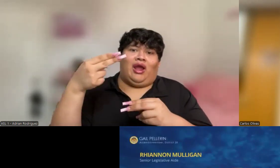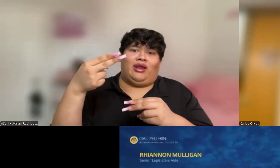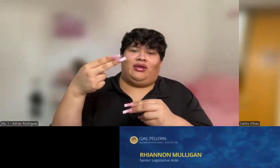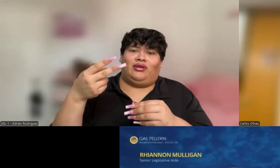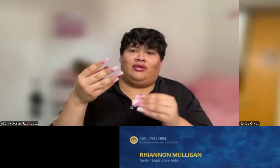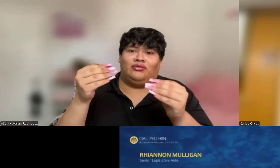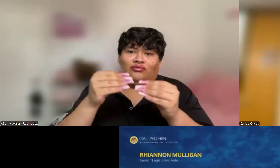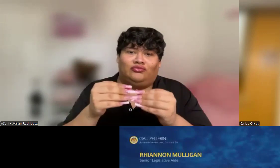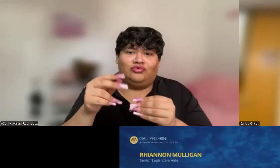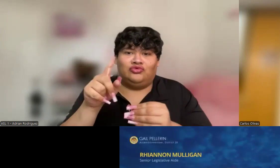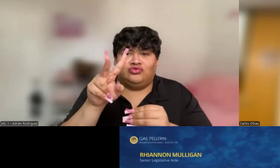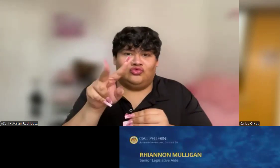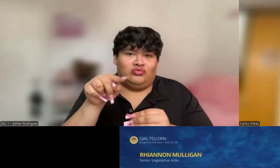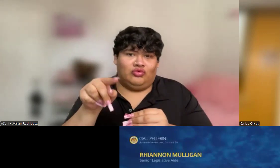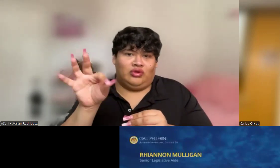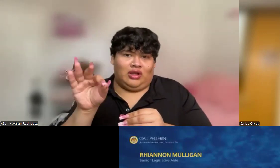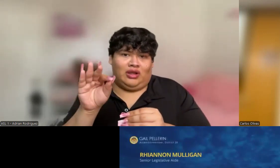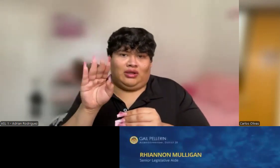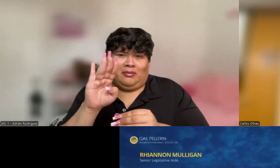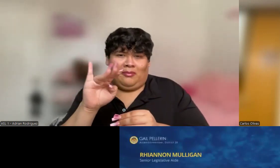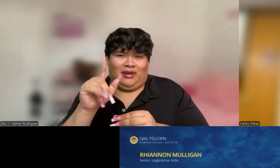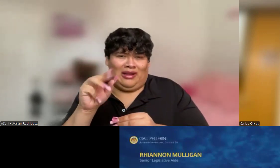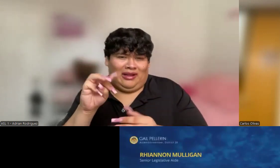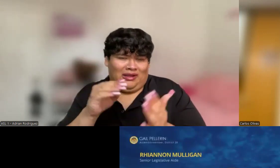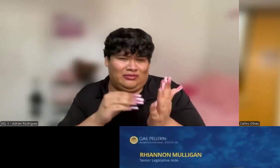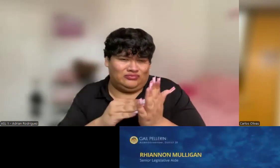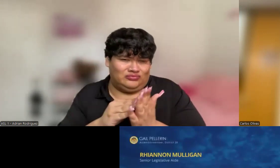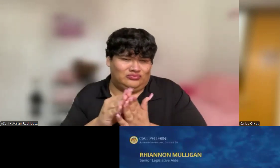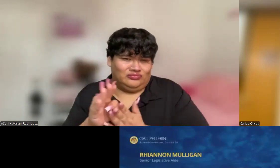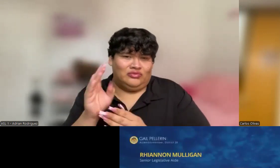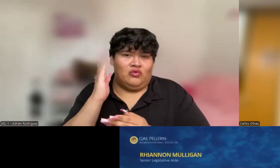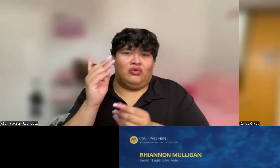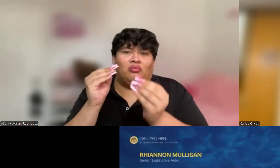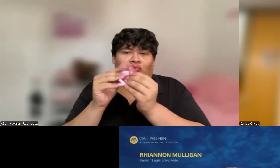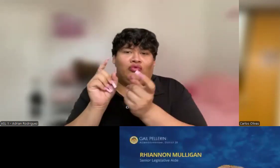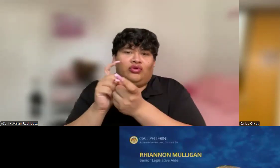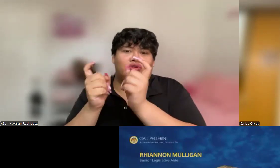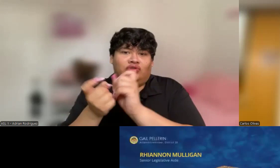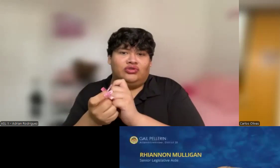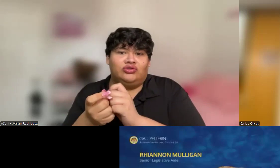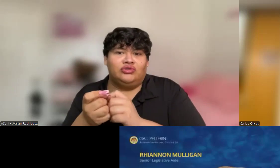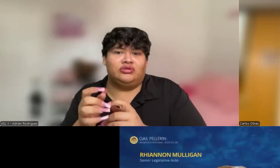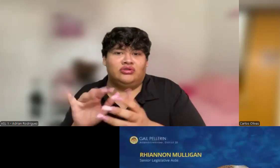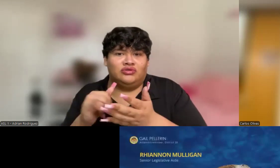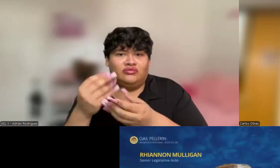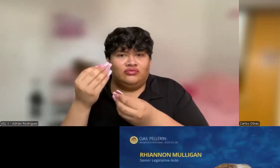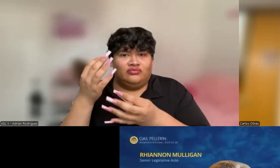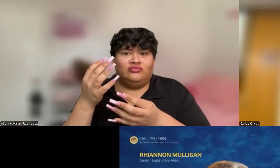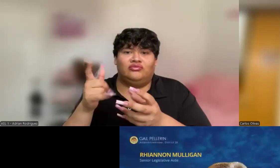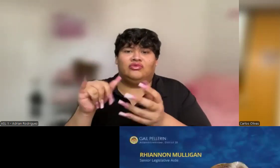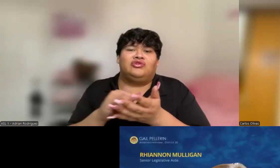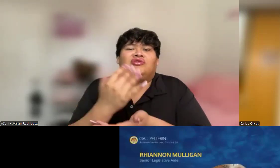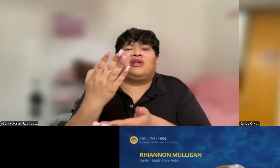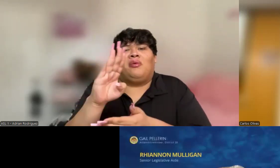rosy 2.9 billion. So that will likely change. As my boss likes to say, it's a